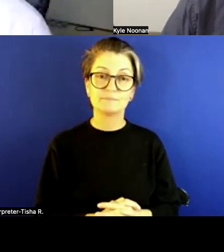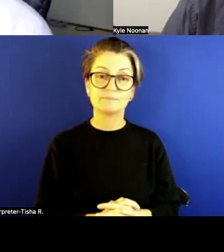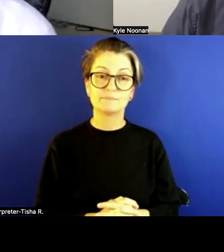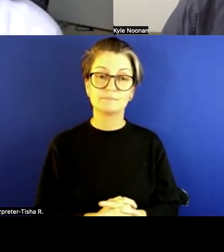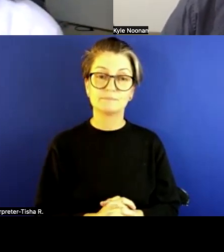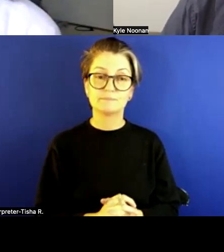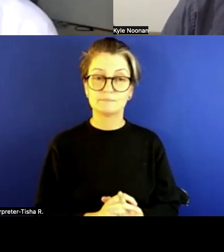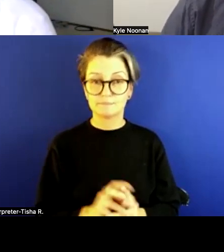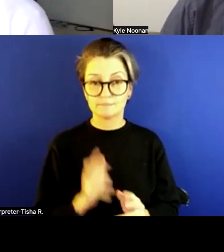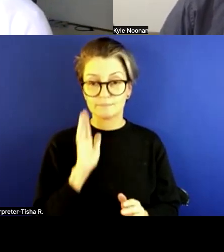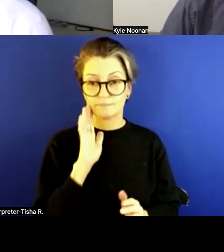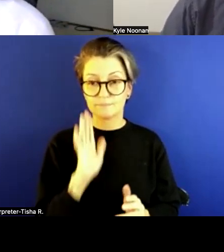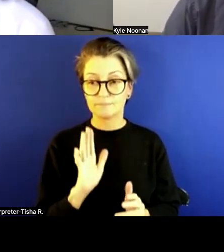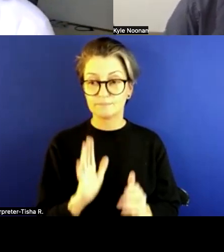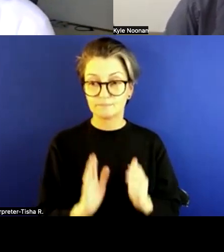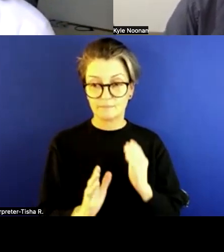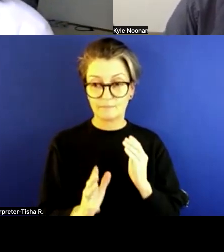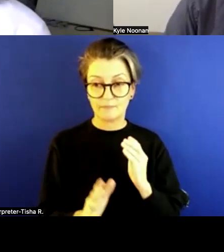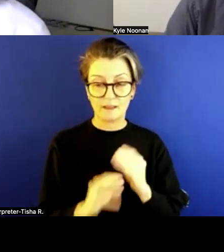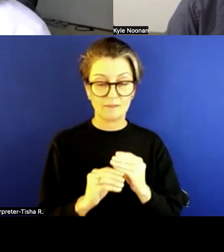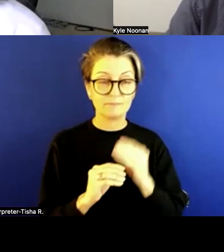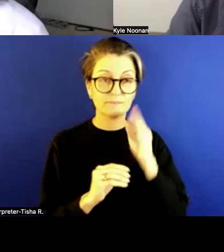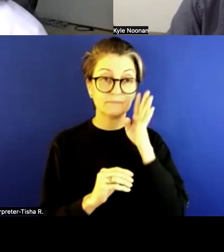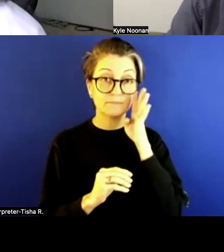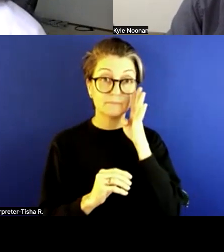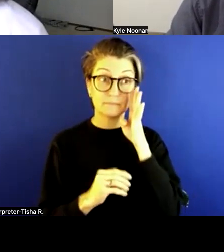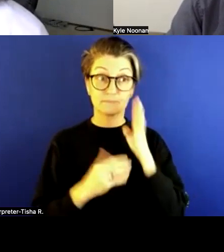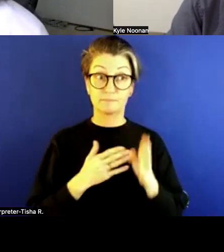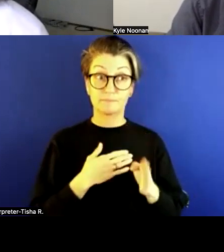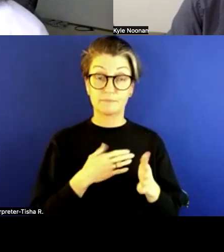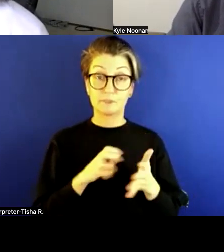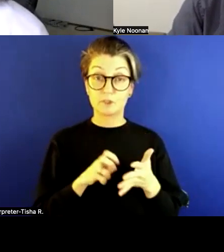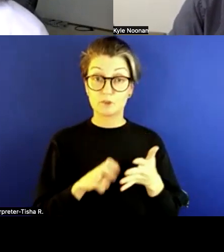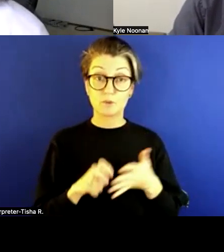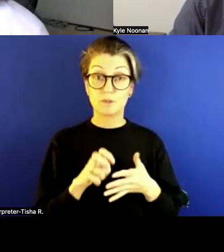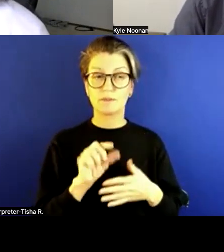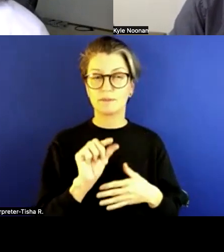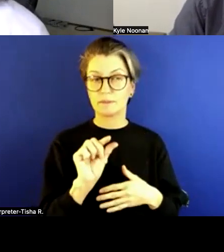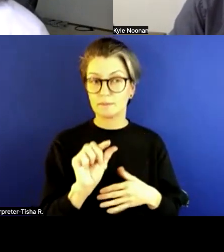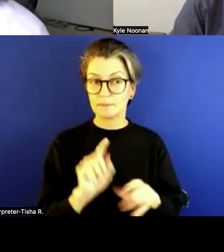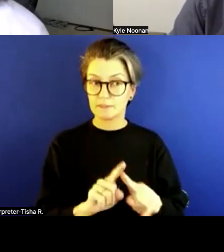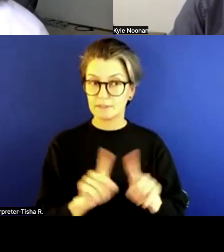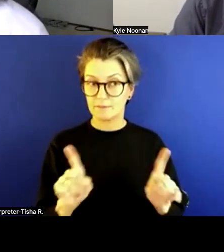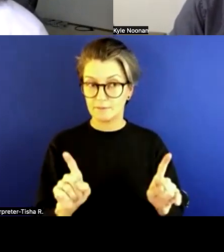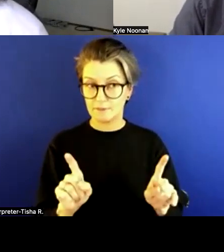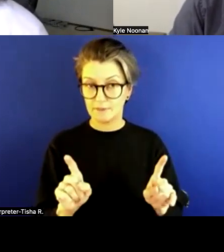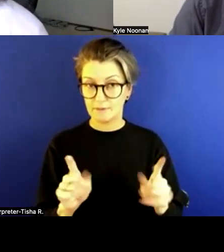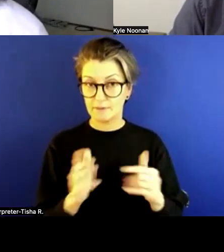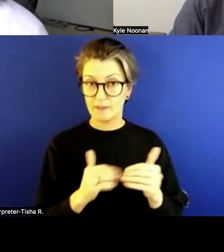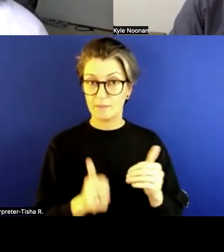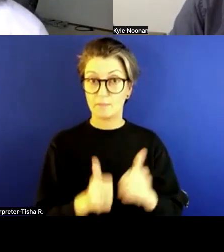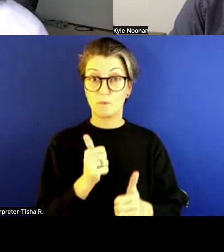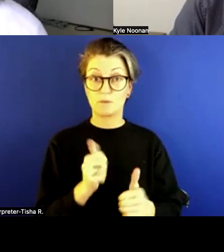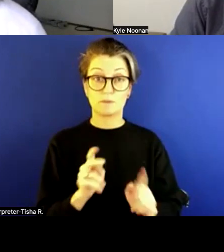will say my journey was a little different than probably most people in